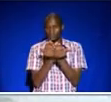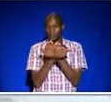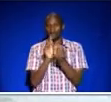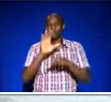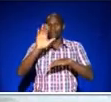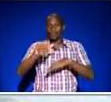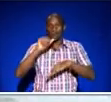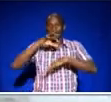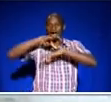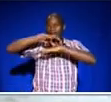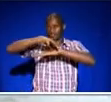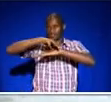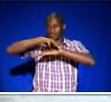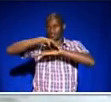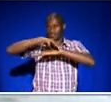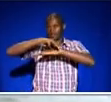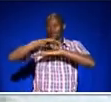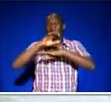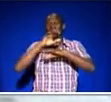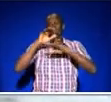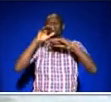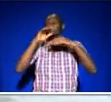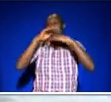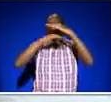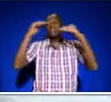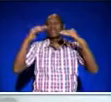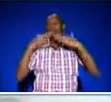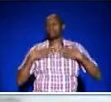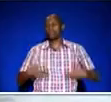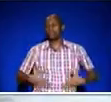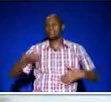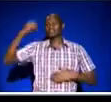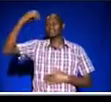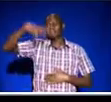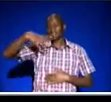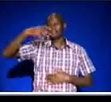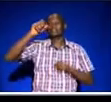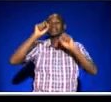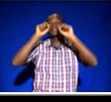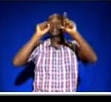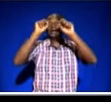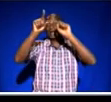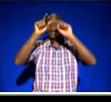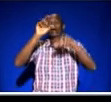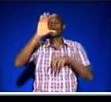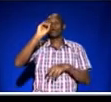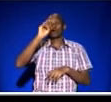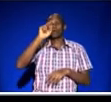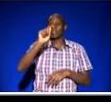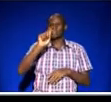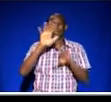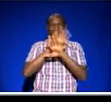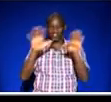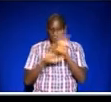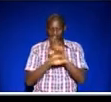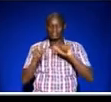earth to all the heavenly bodies such as the sun, the stars, the comets, everything. Science